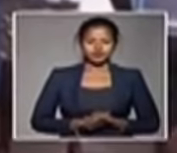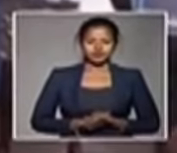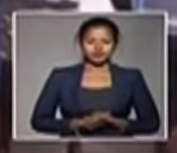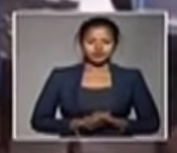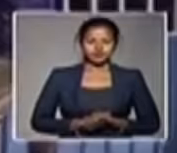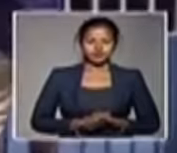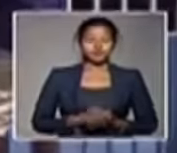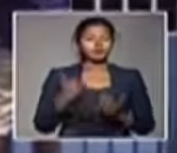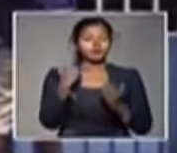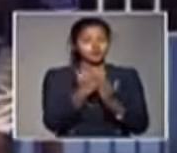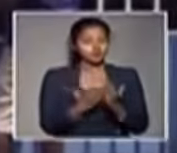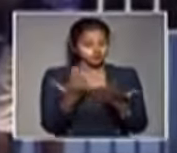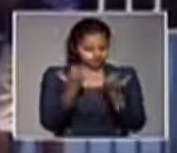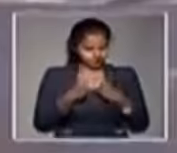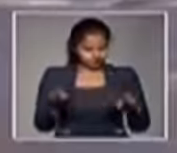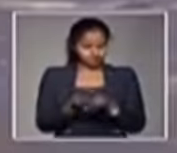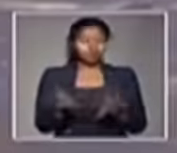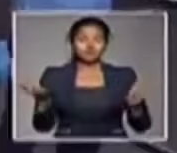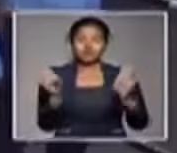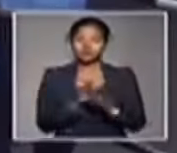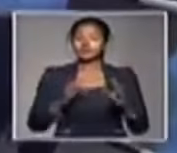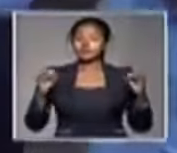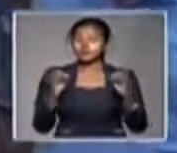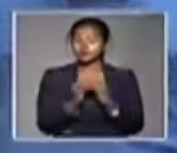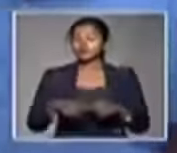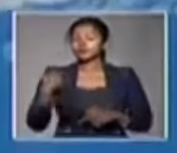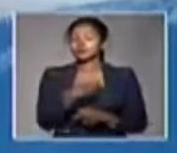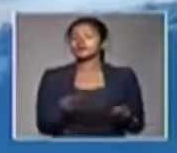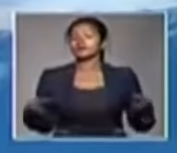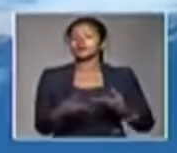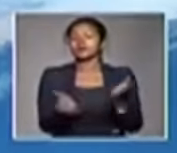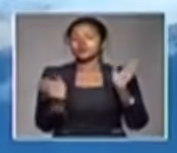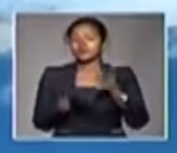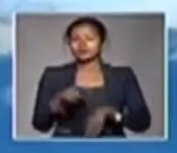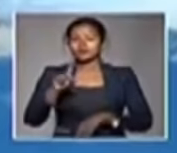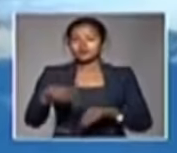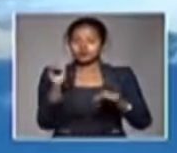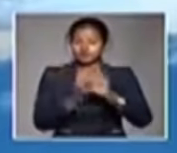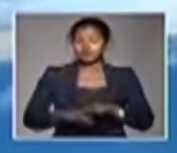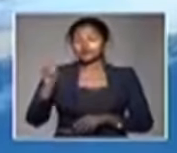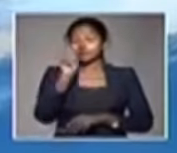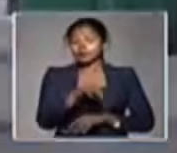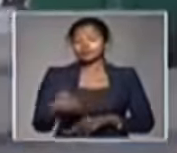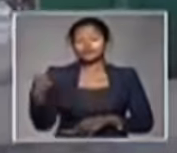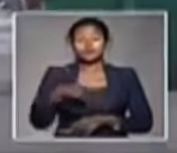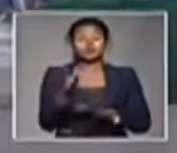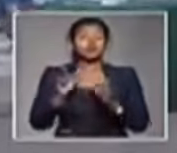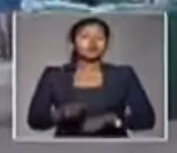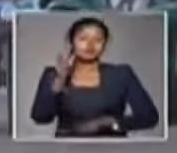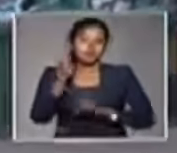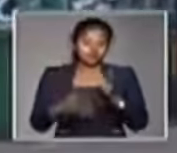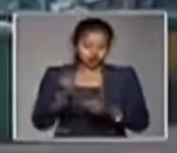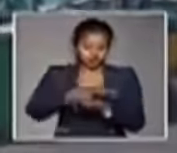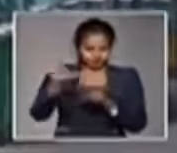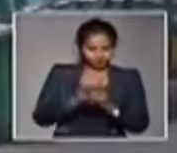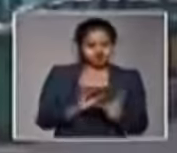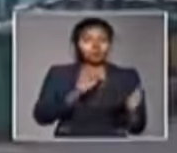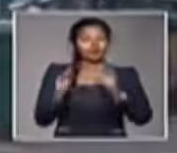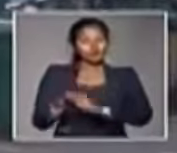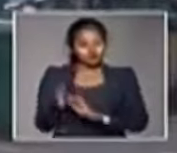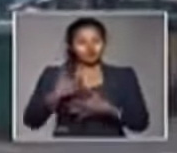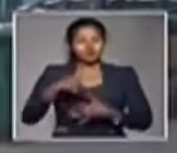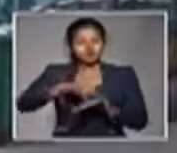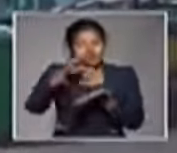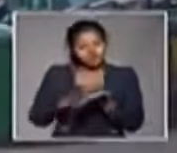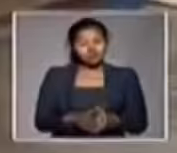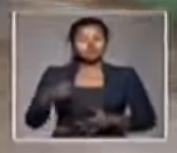Steps were taken to close the Beruwala Fisheries Harbour today after 20 fishermen tested positive for COVID-19. This was confirmed after